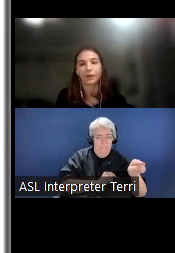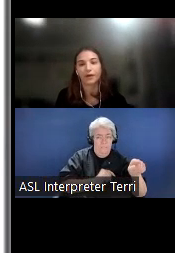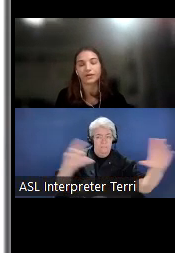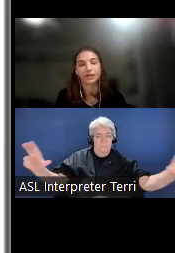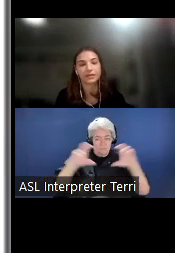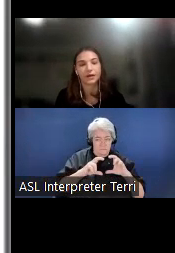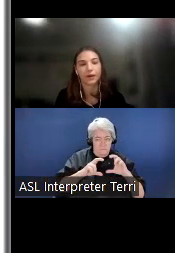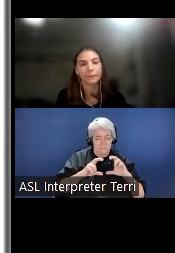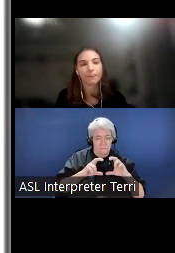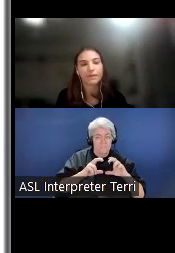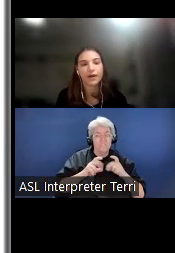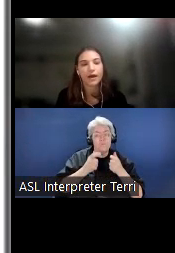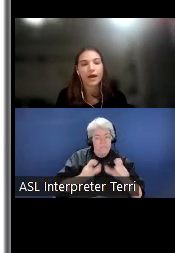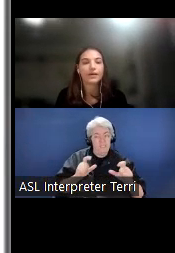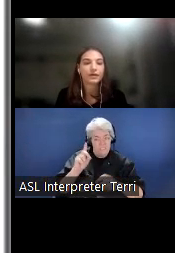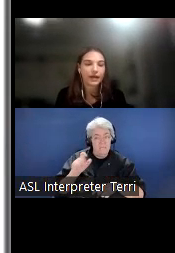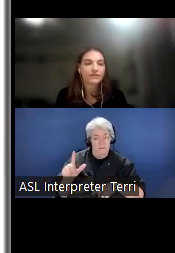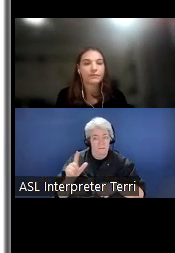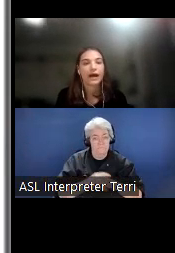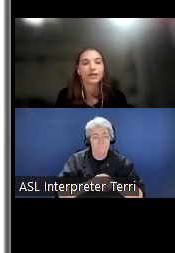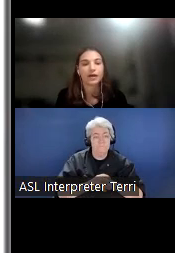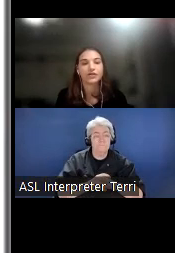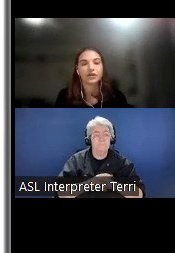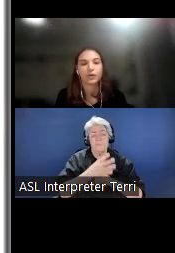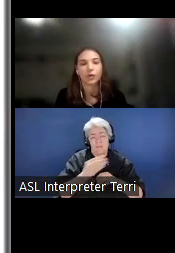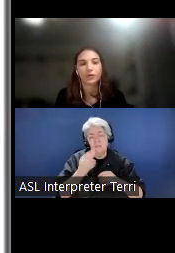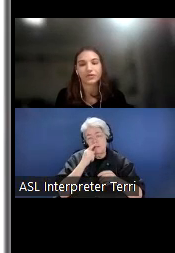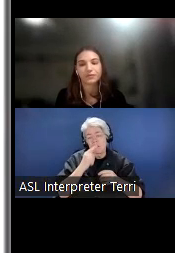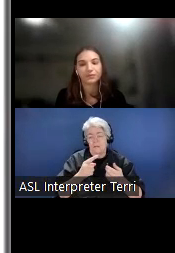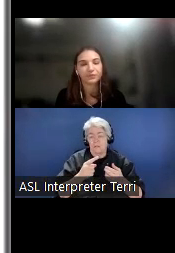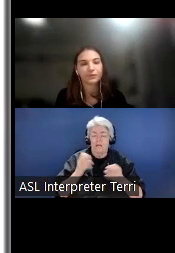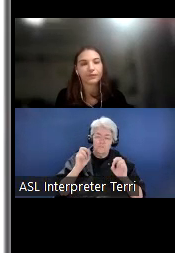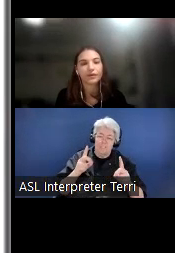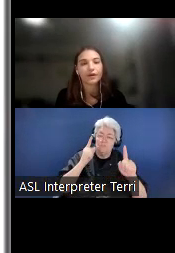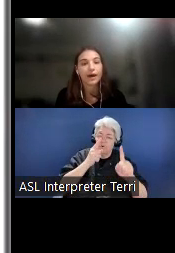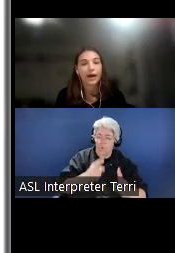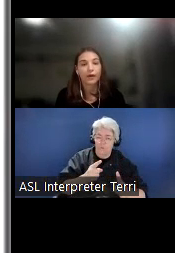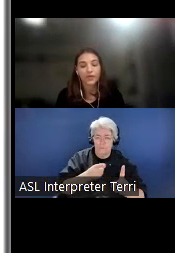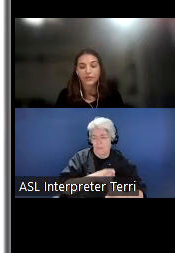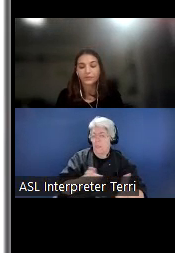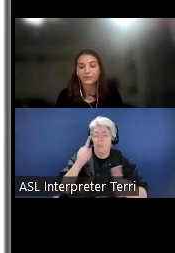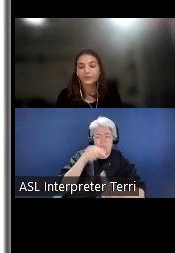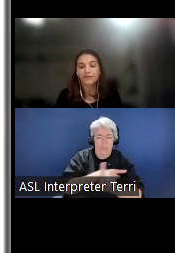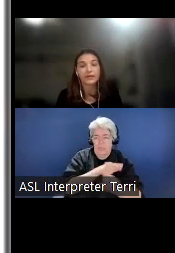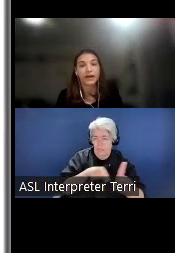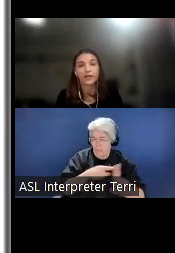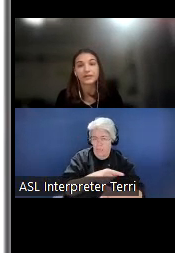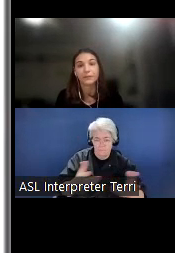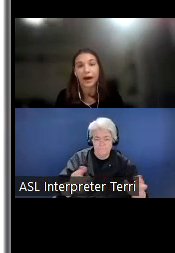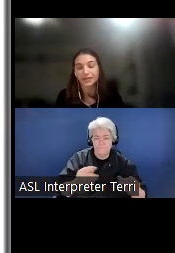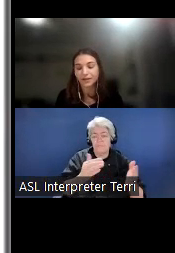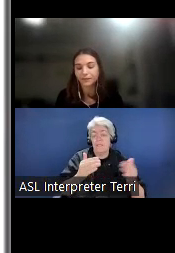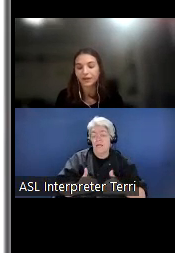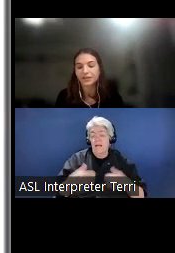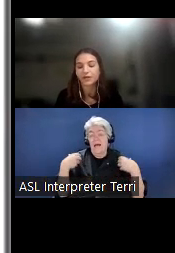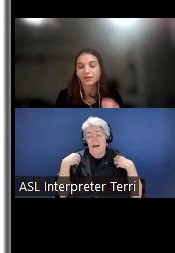important financial barrier to consider. And then negative impact on educational goals. Health. If mental health